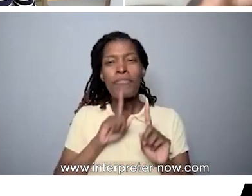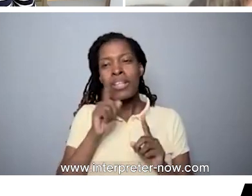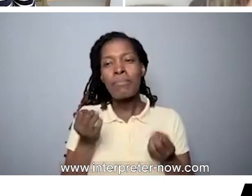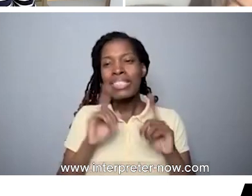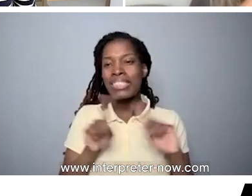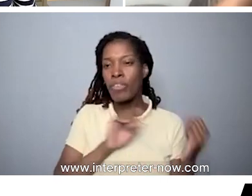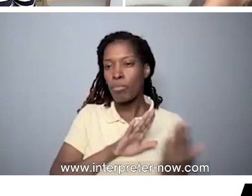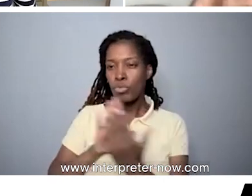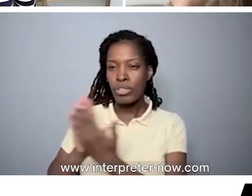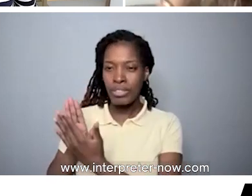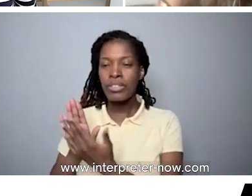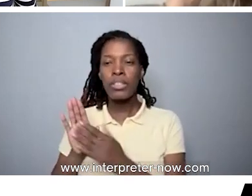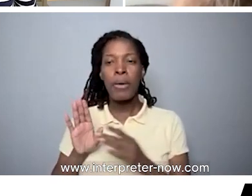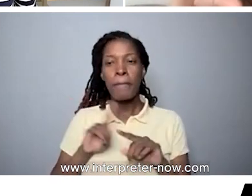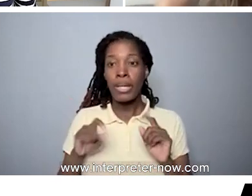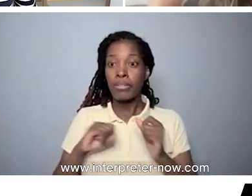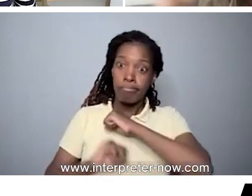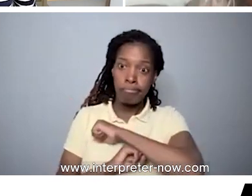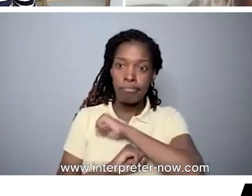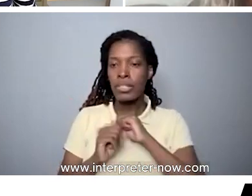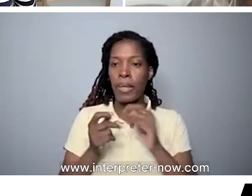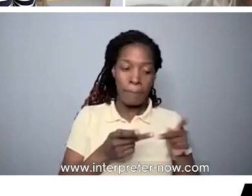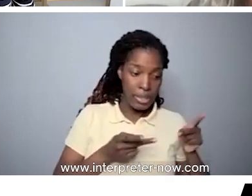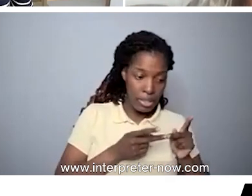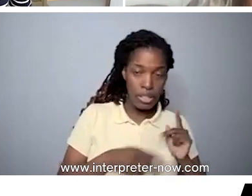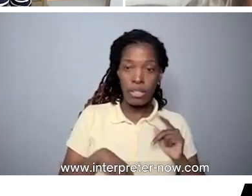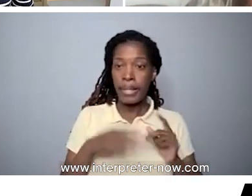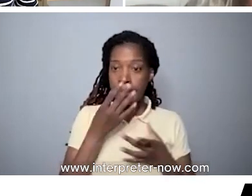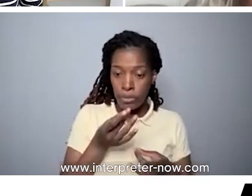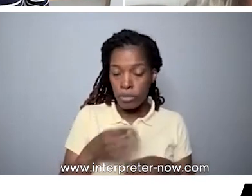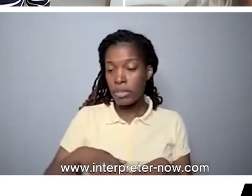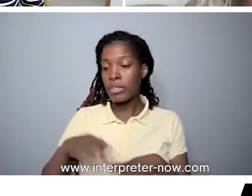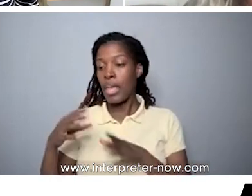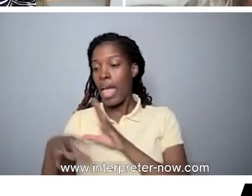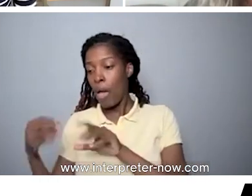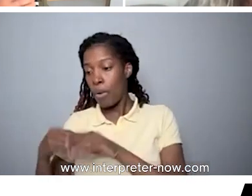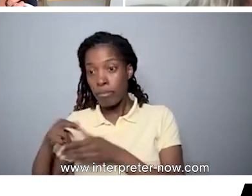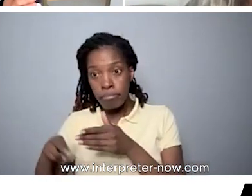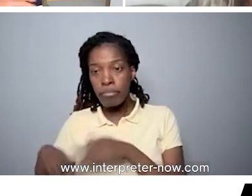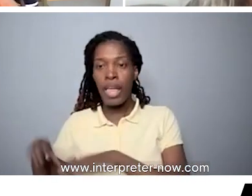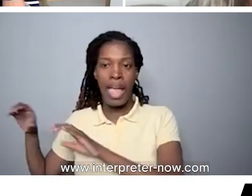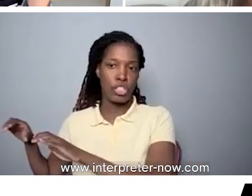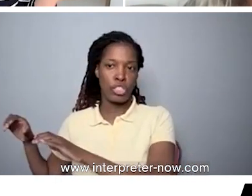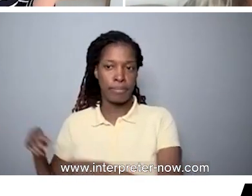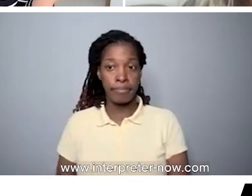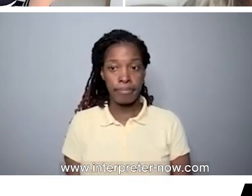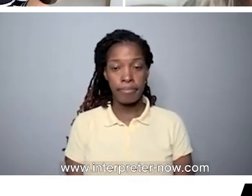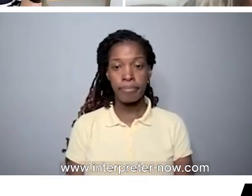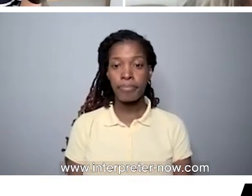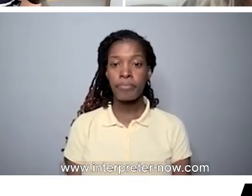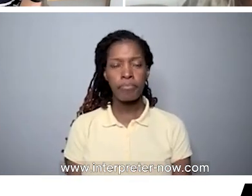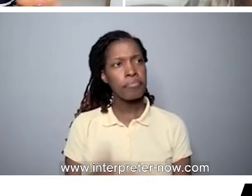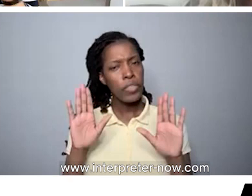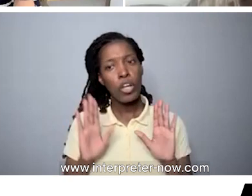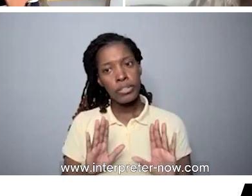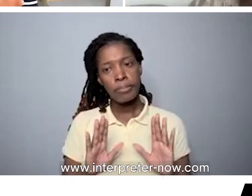it's grounded in position, interest, outcome, action plan. Awesome. And maybe we could talk a little